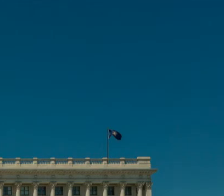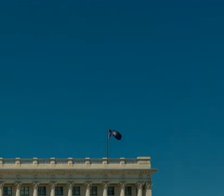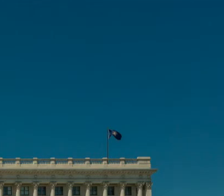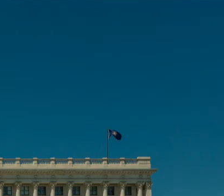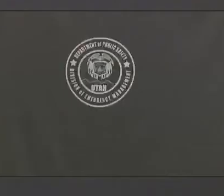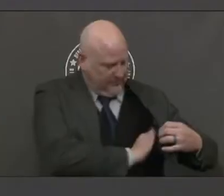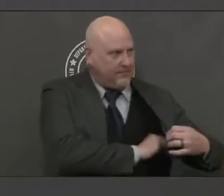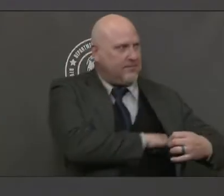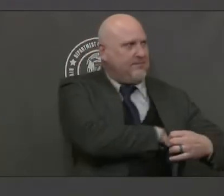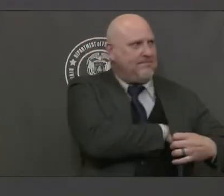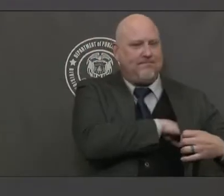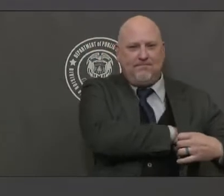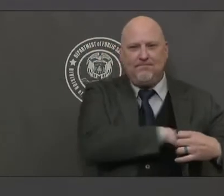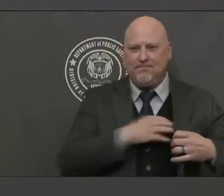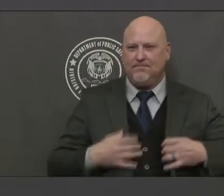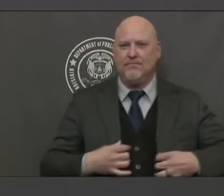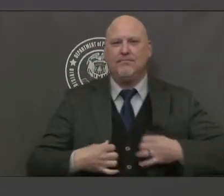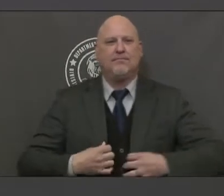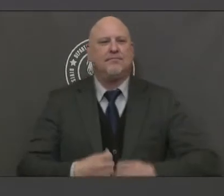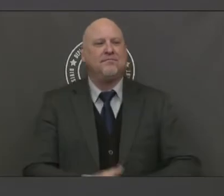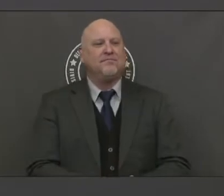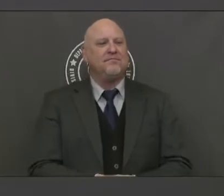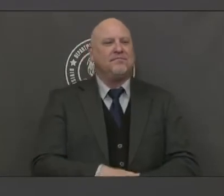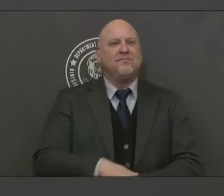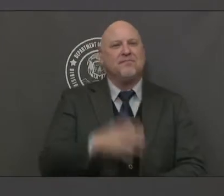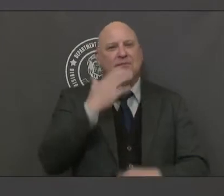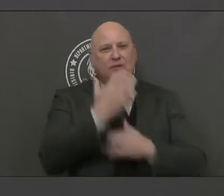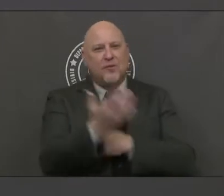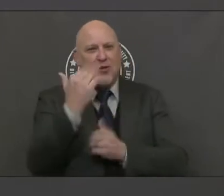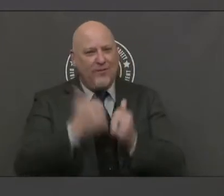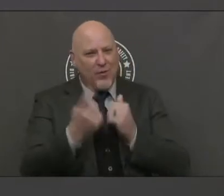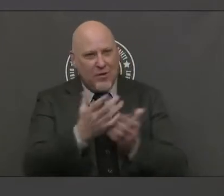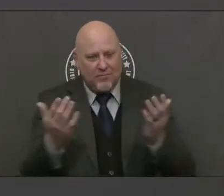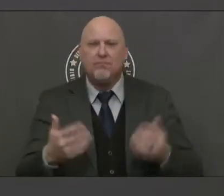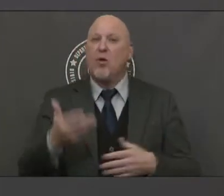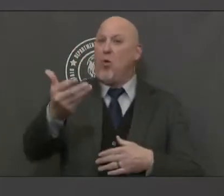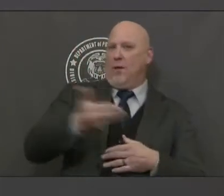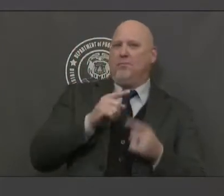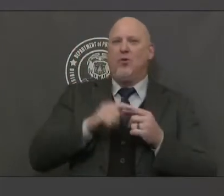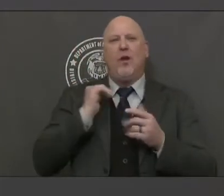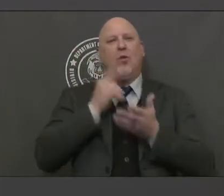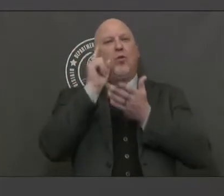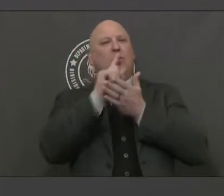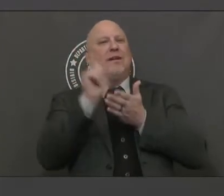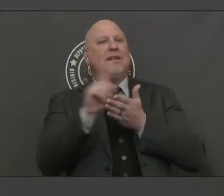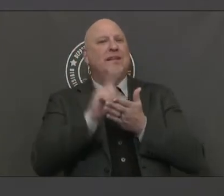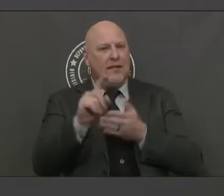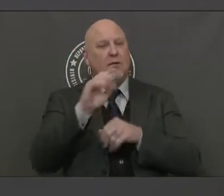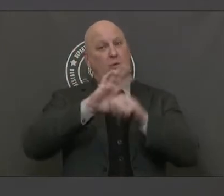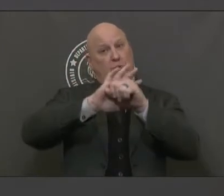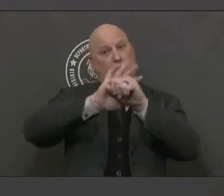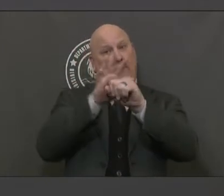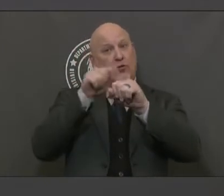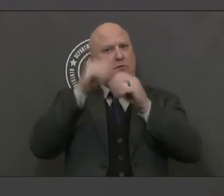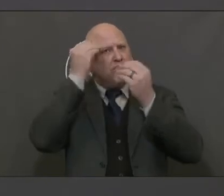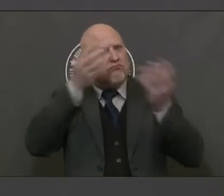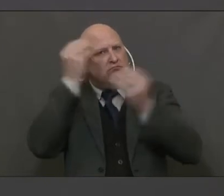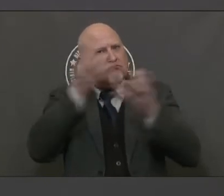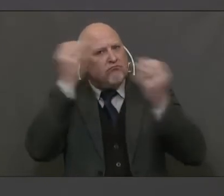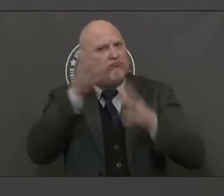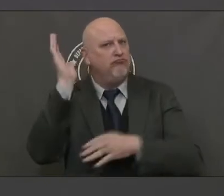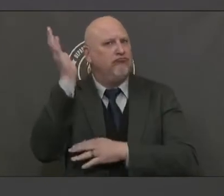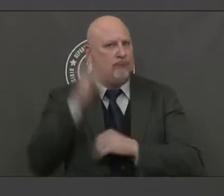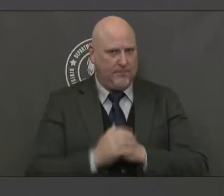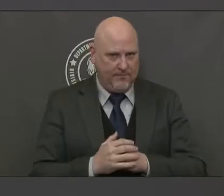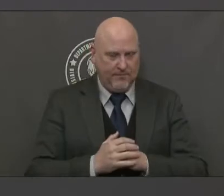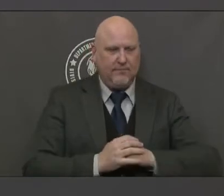Good morning and welcome to the weekly press briefing on the COVID-19 response for the state of Utah. My name is Joe Doherty. I'm with the Utah Department of Public Safety. Welcome